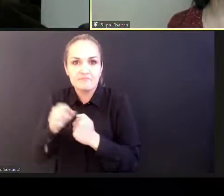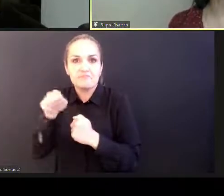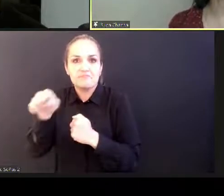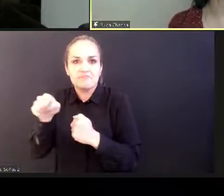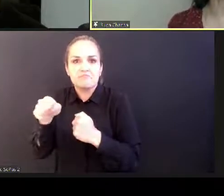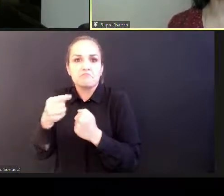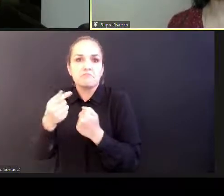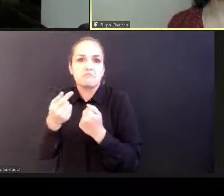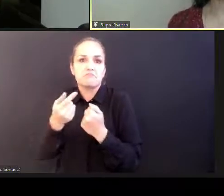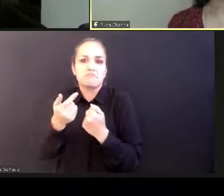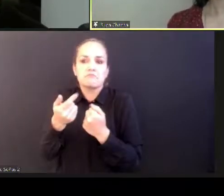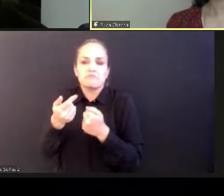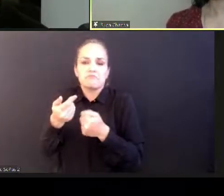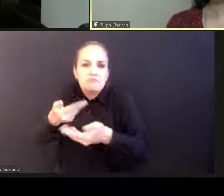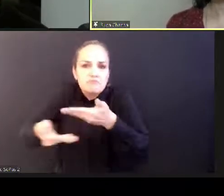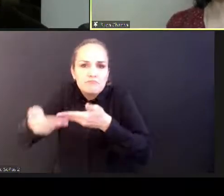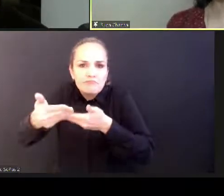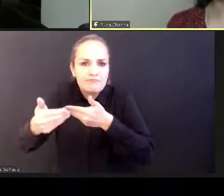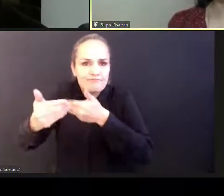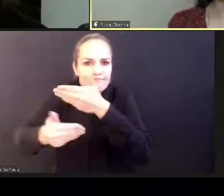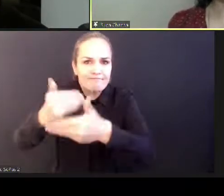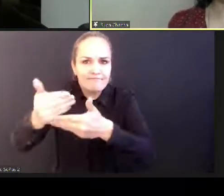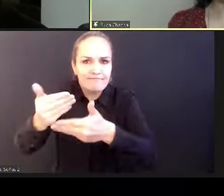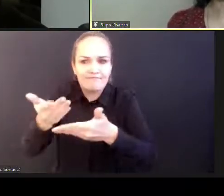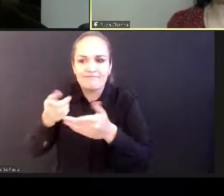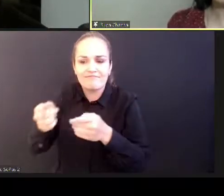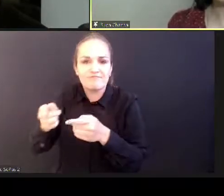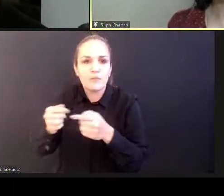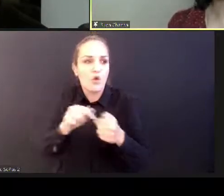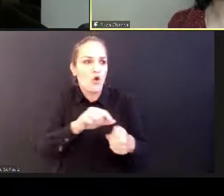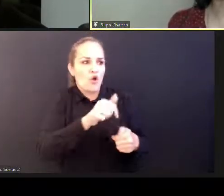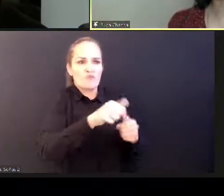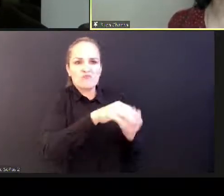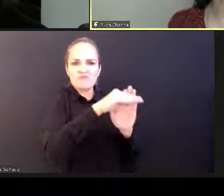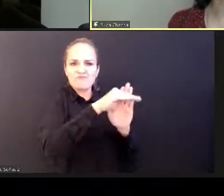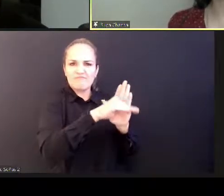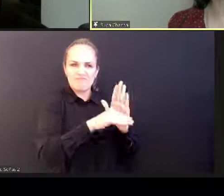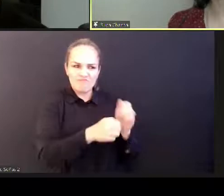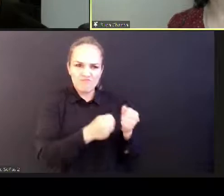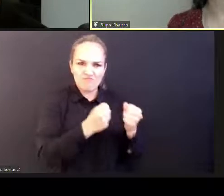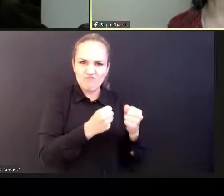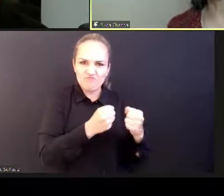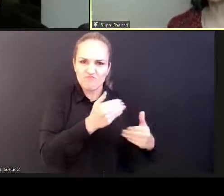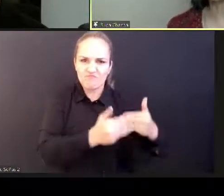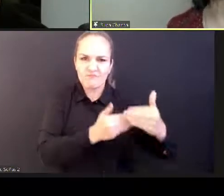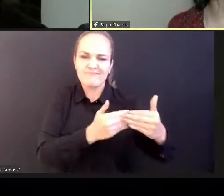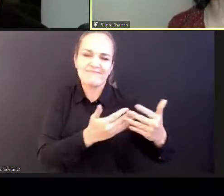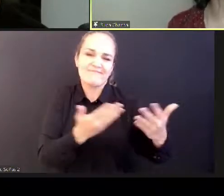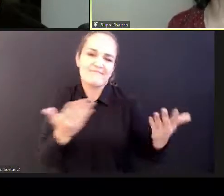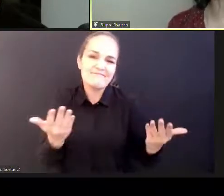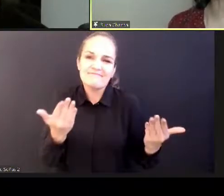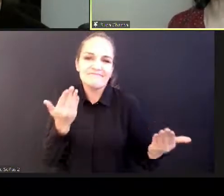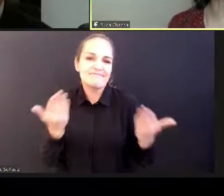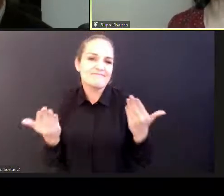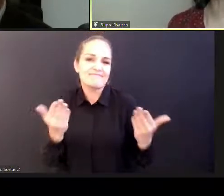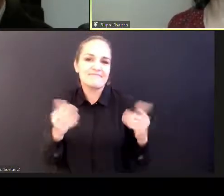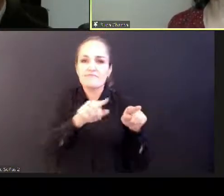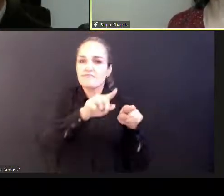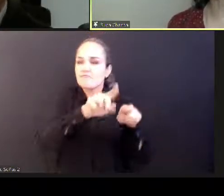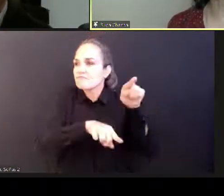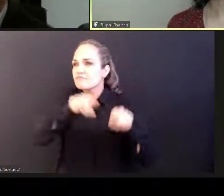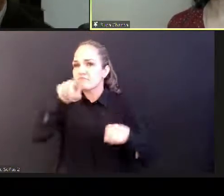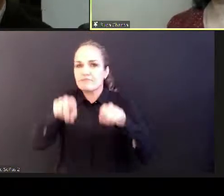much looser ones like RCEP in this area has some commitments on data flows, but it has so many exemptions to these